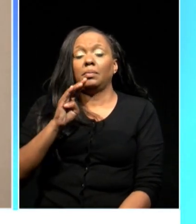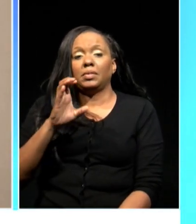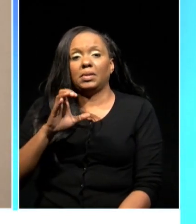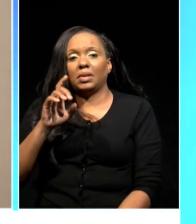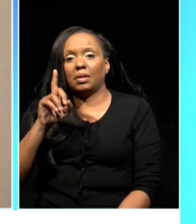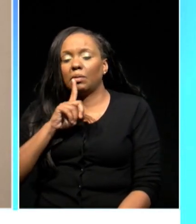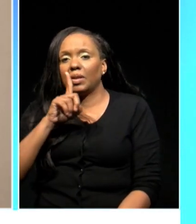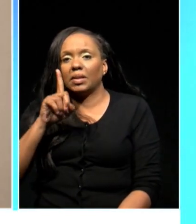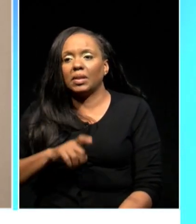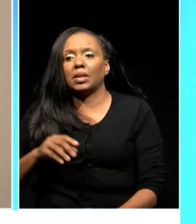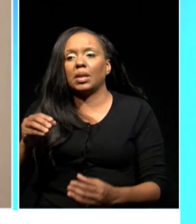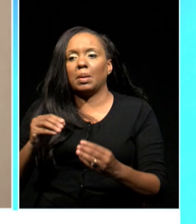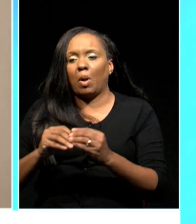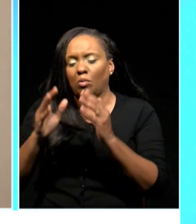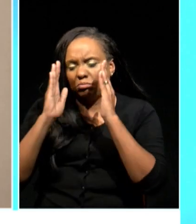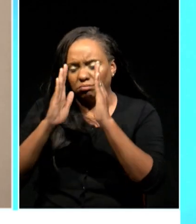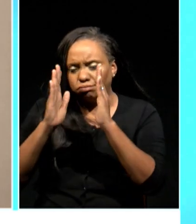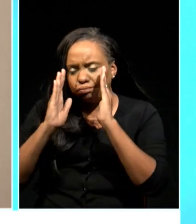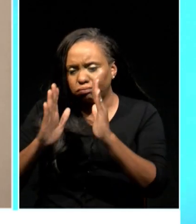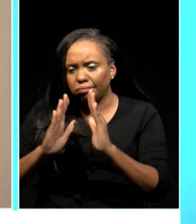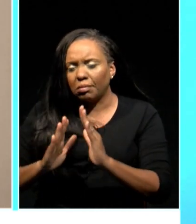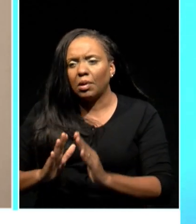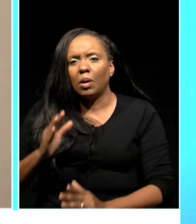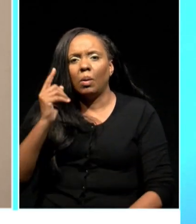the key things that has to be looked at is